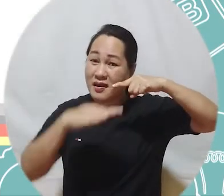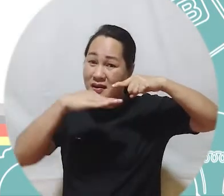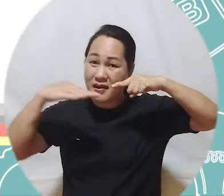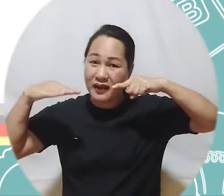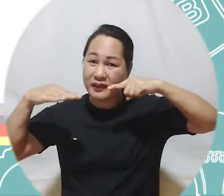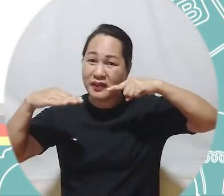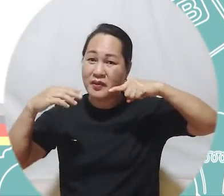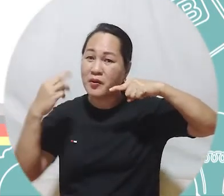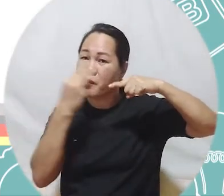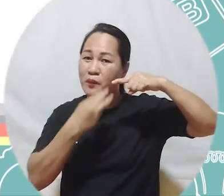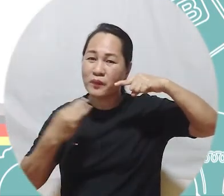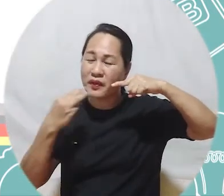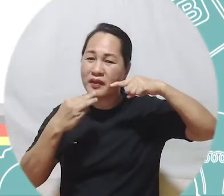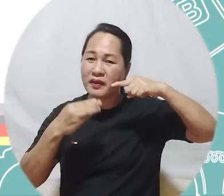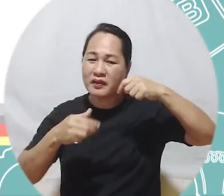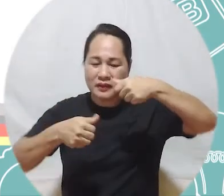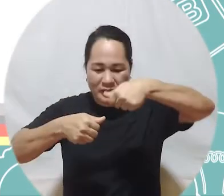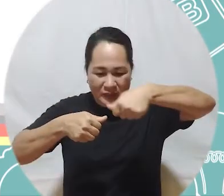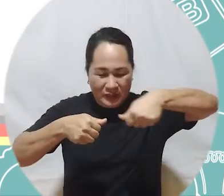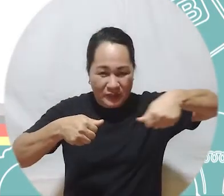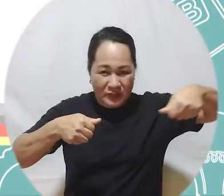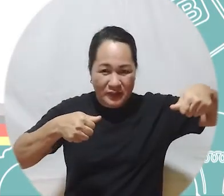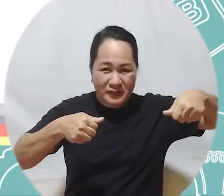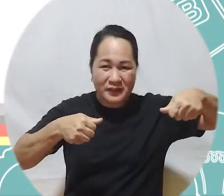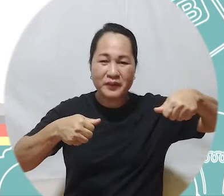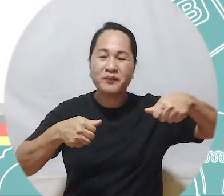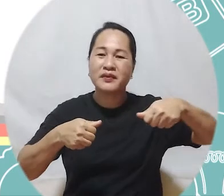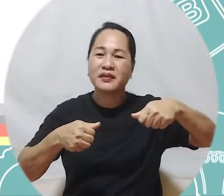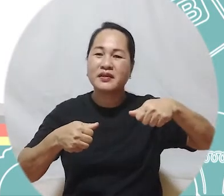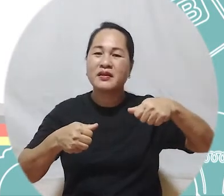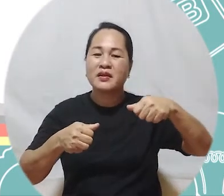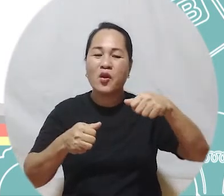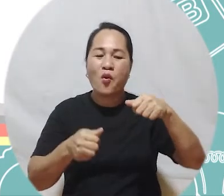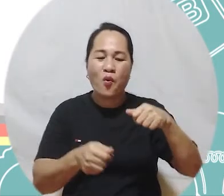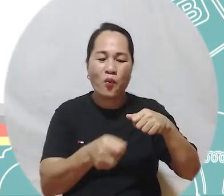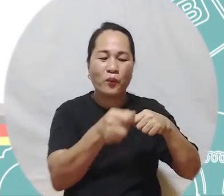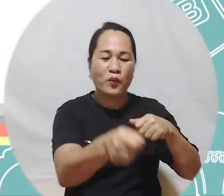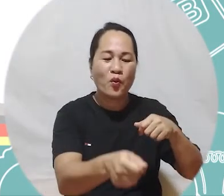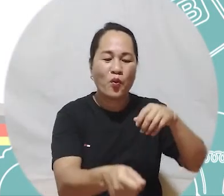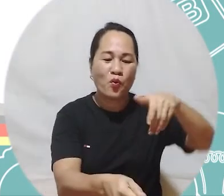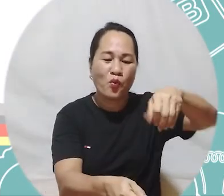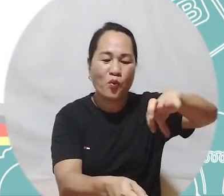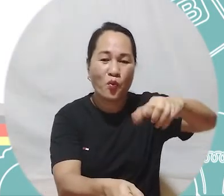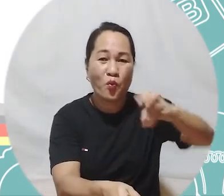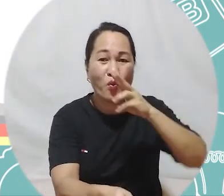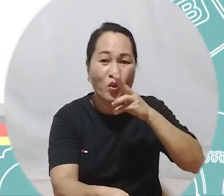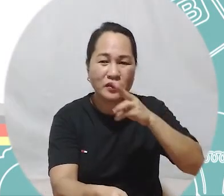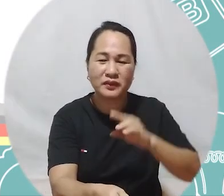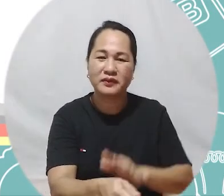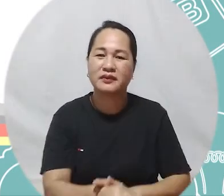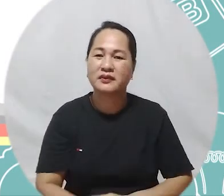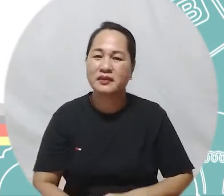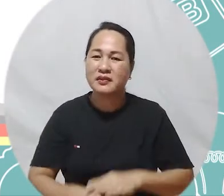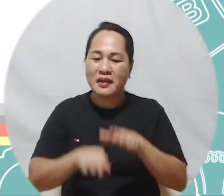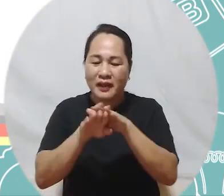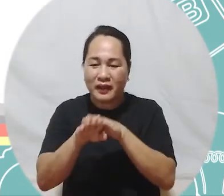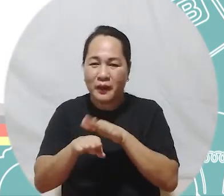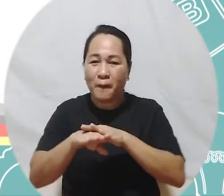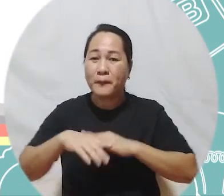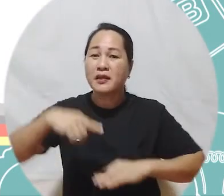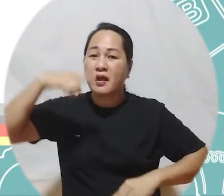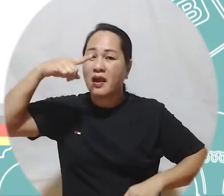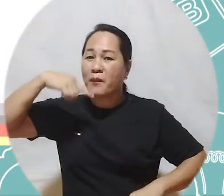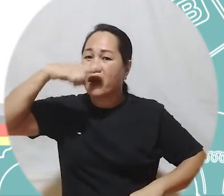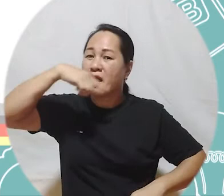right level in our mouth. Put enough amount of toothpaste and slightly wash with water. Then,